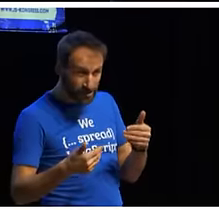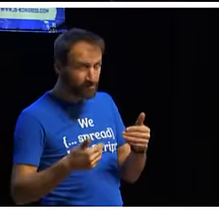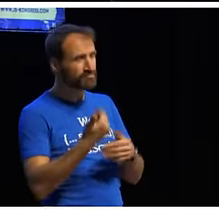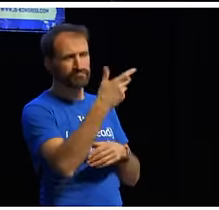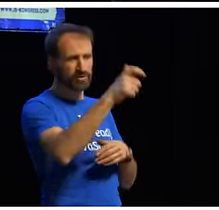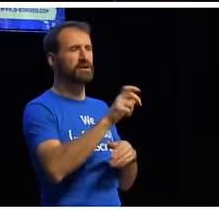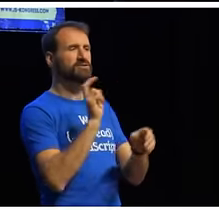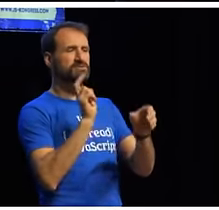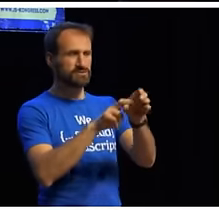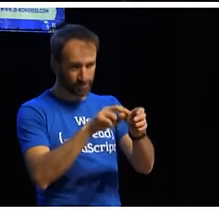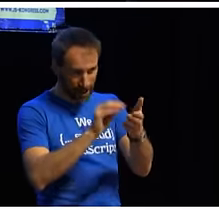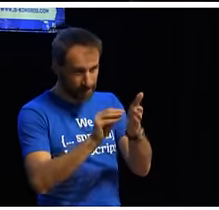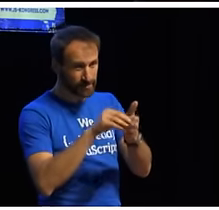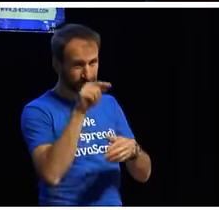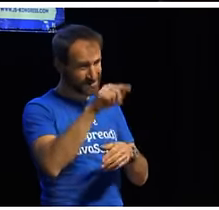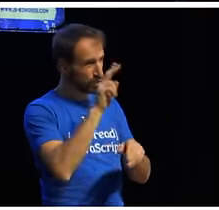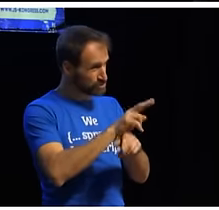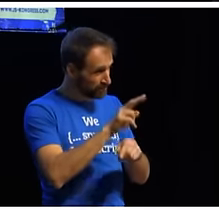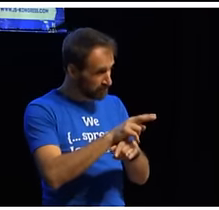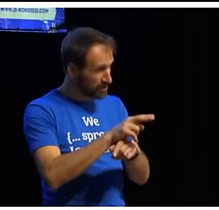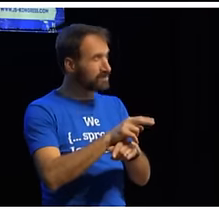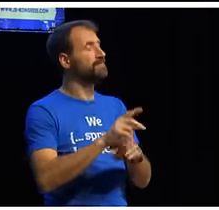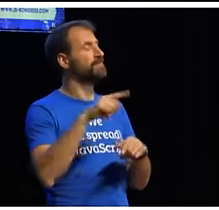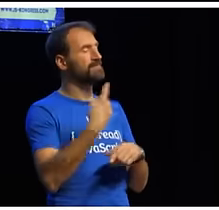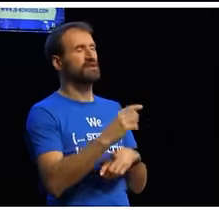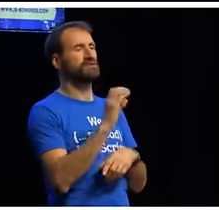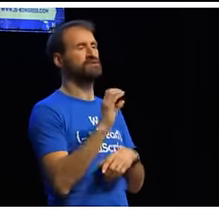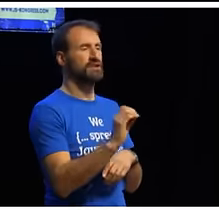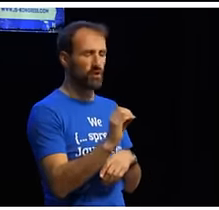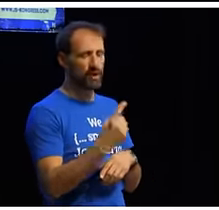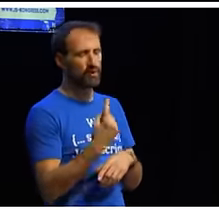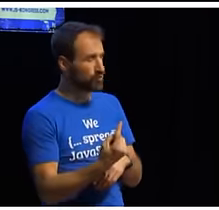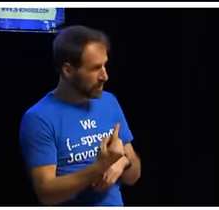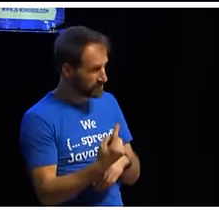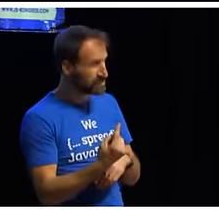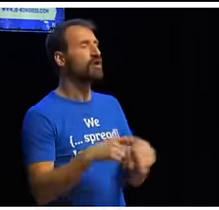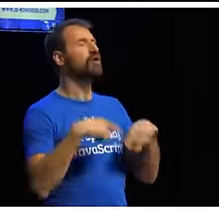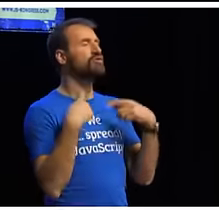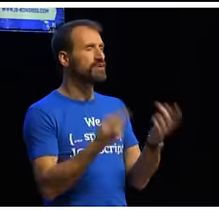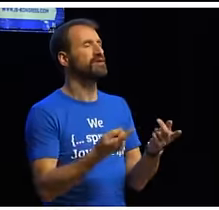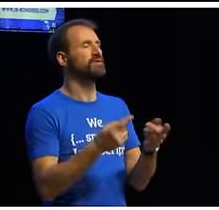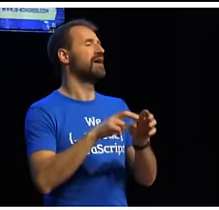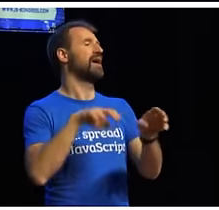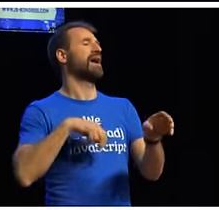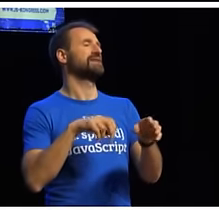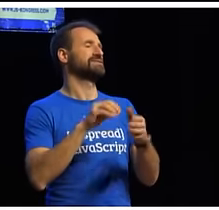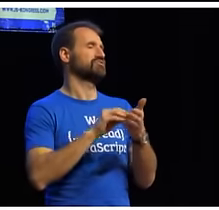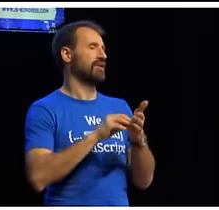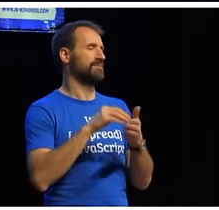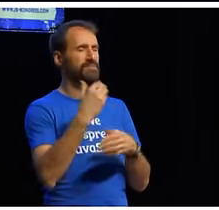this observable, then the 0 and 1, and then the unsubscribe after 2.5